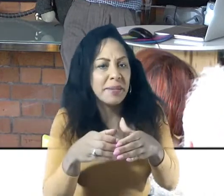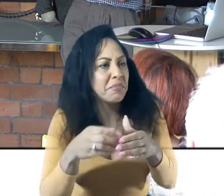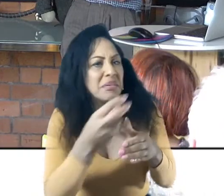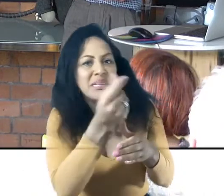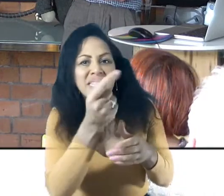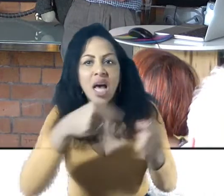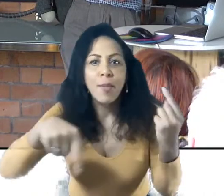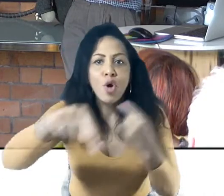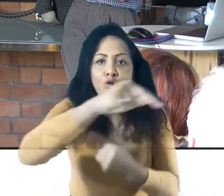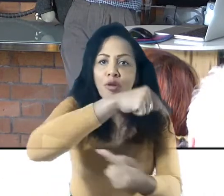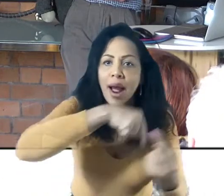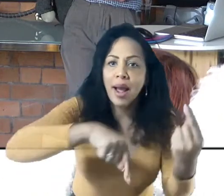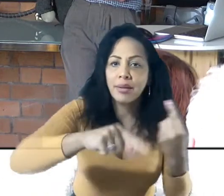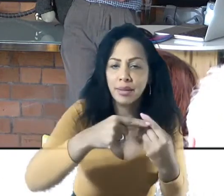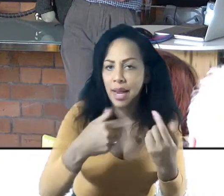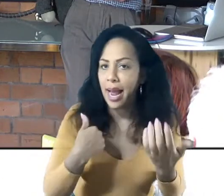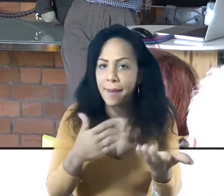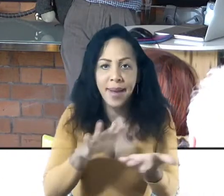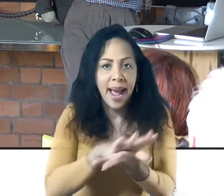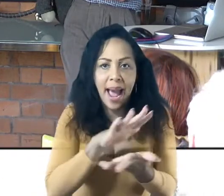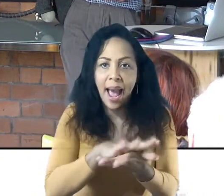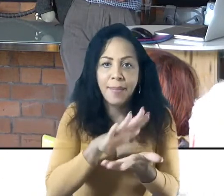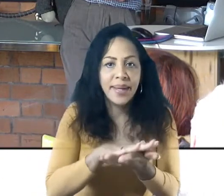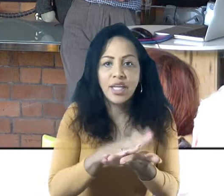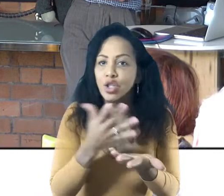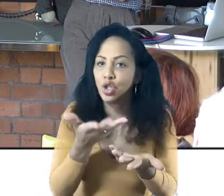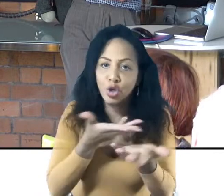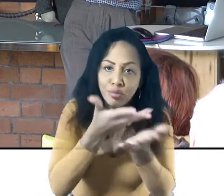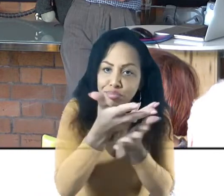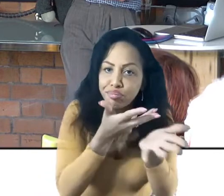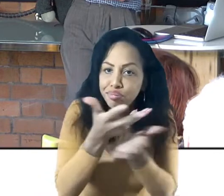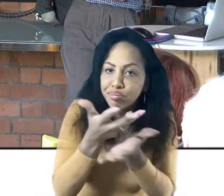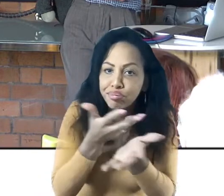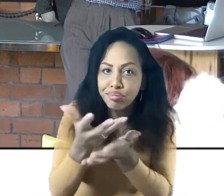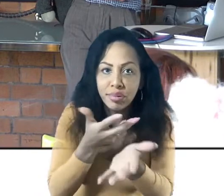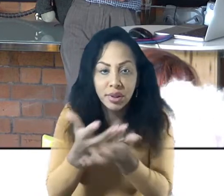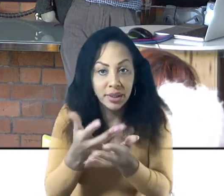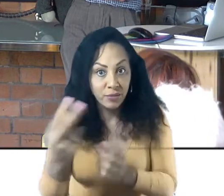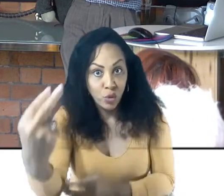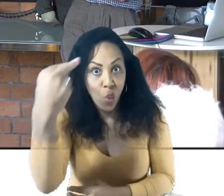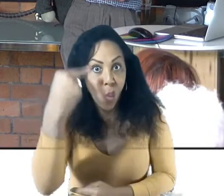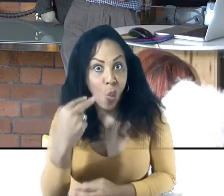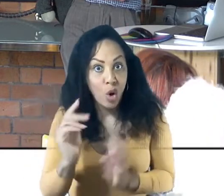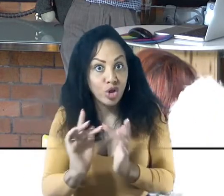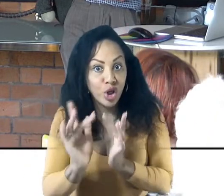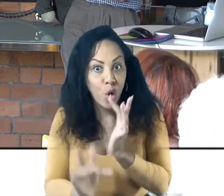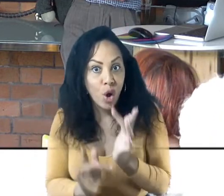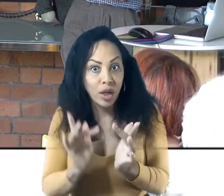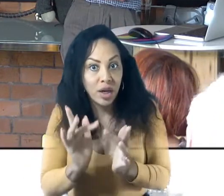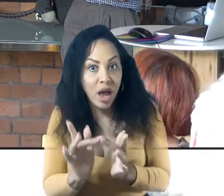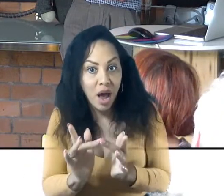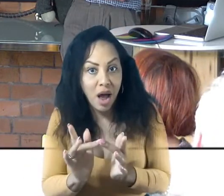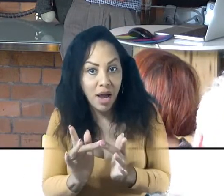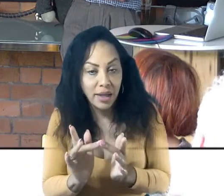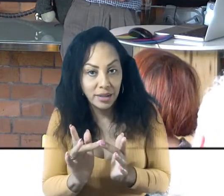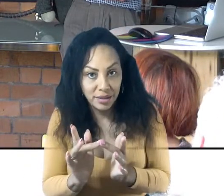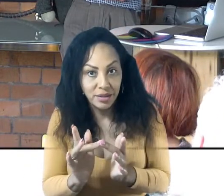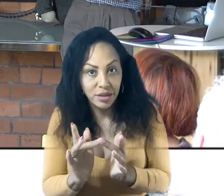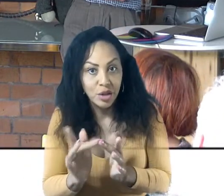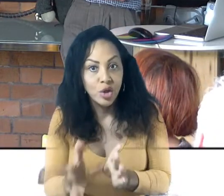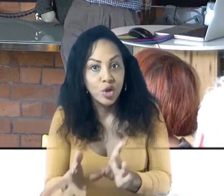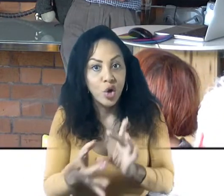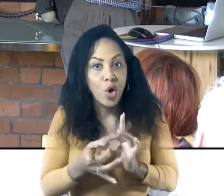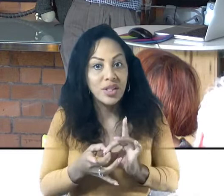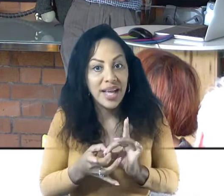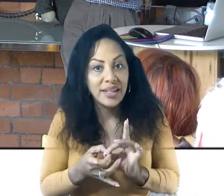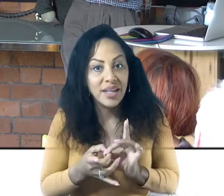happy to field questions, so is Martin at the back. They'll be happy to help. If you're watching us online, drop us a line on studio@watershed.co.uk with any